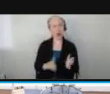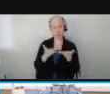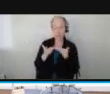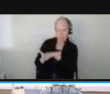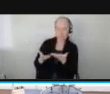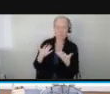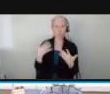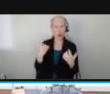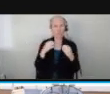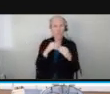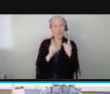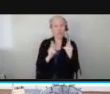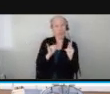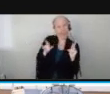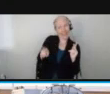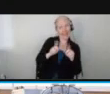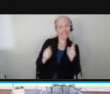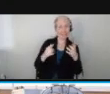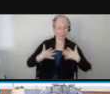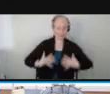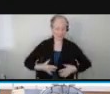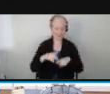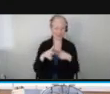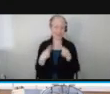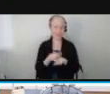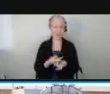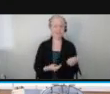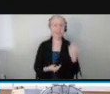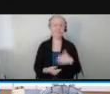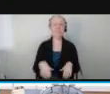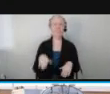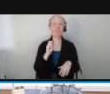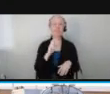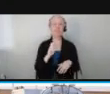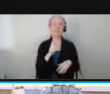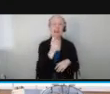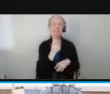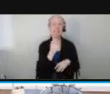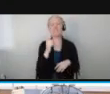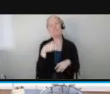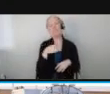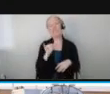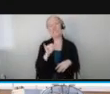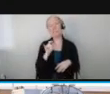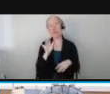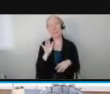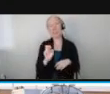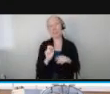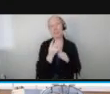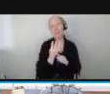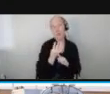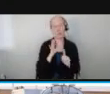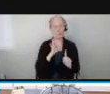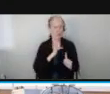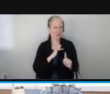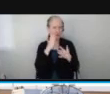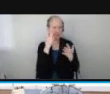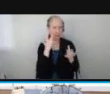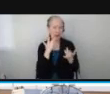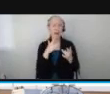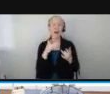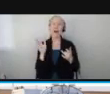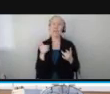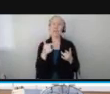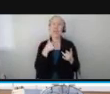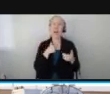space. SpaceX had their Inspiration 4 flight. That flight was notable to me because there was an actual raffle associated